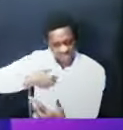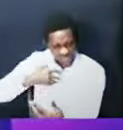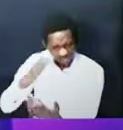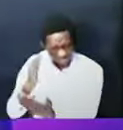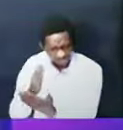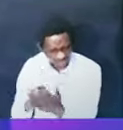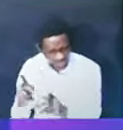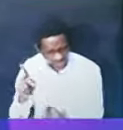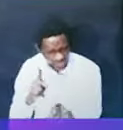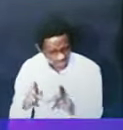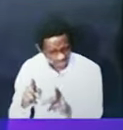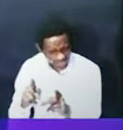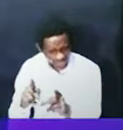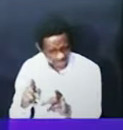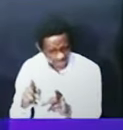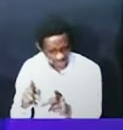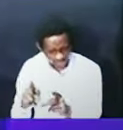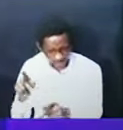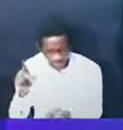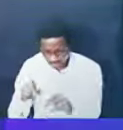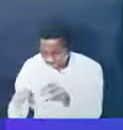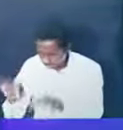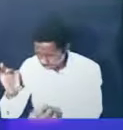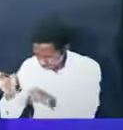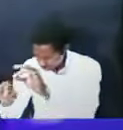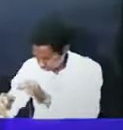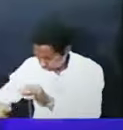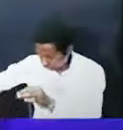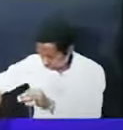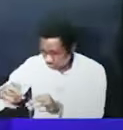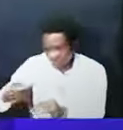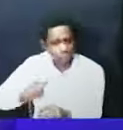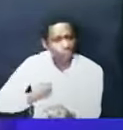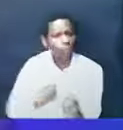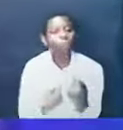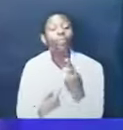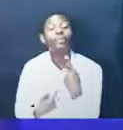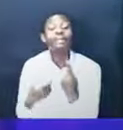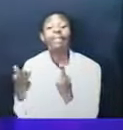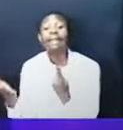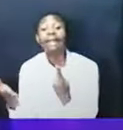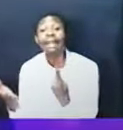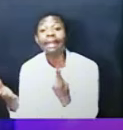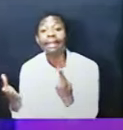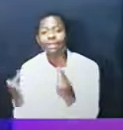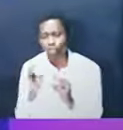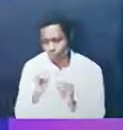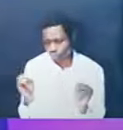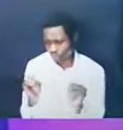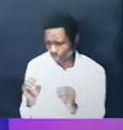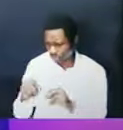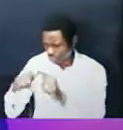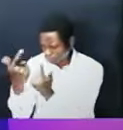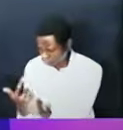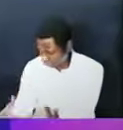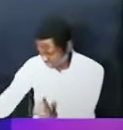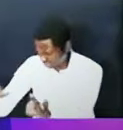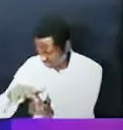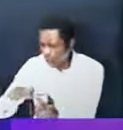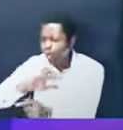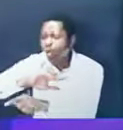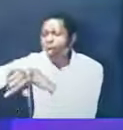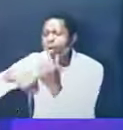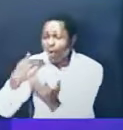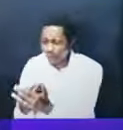people scripture is referring to as they. We were not there, but all of them were Jews. particularly they were all